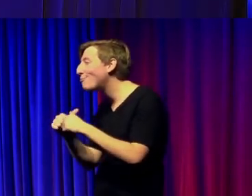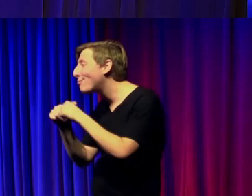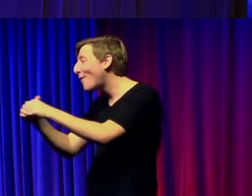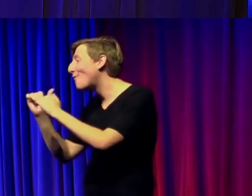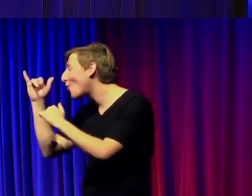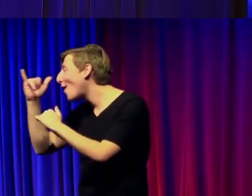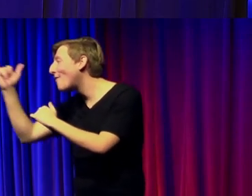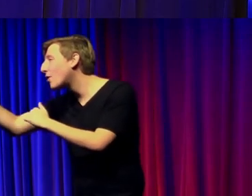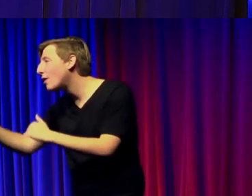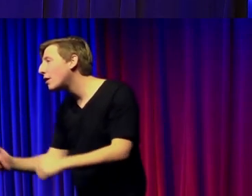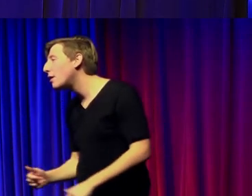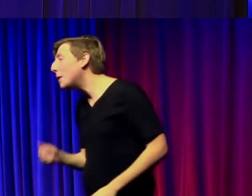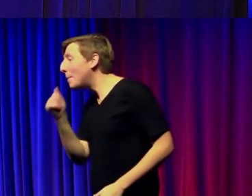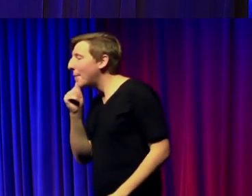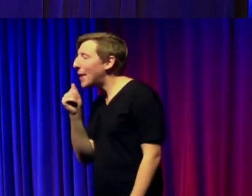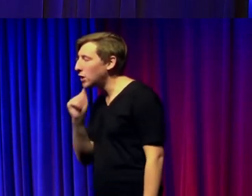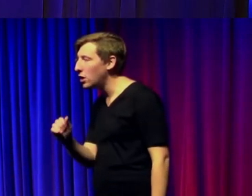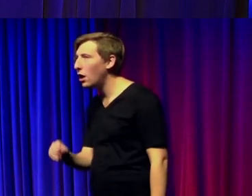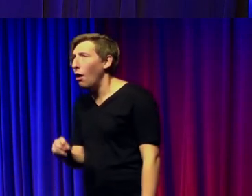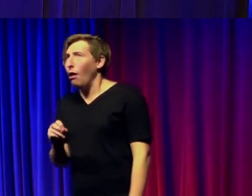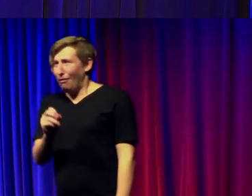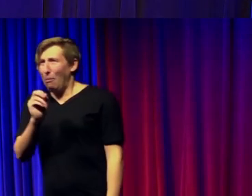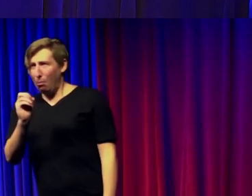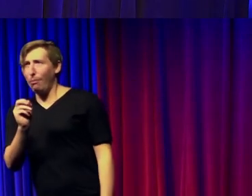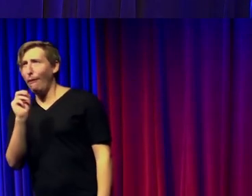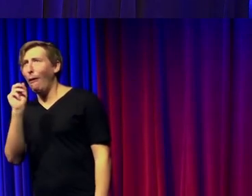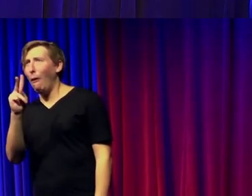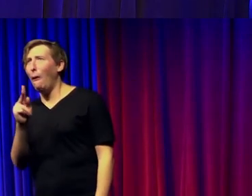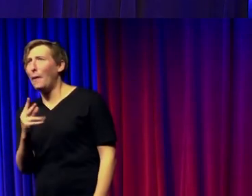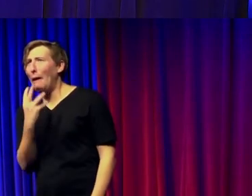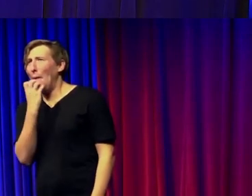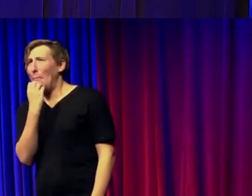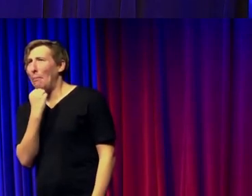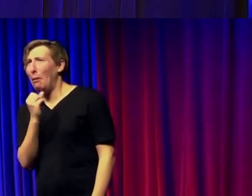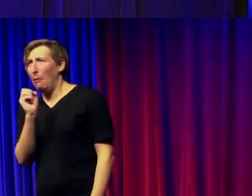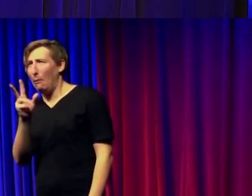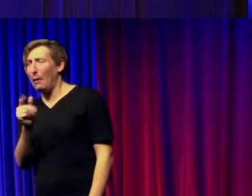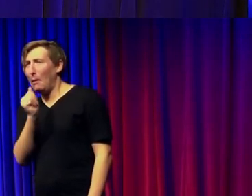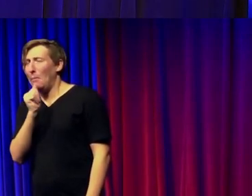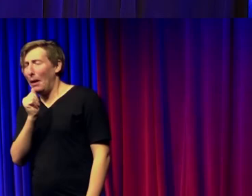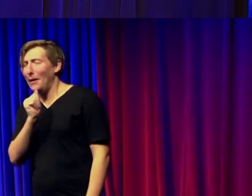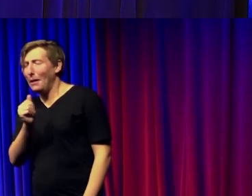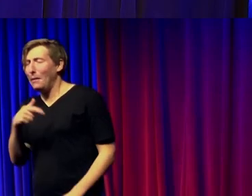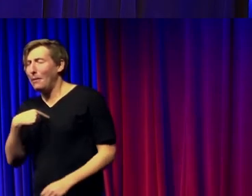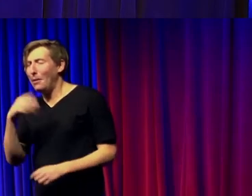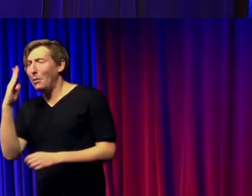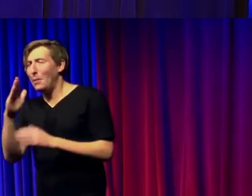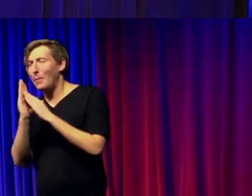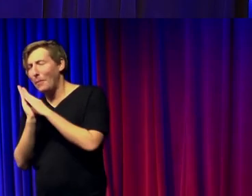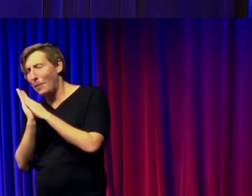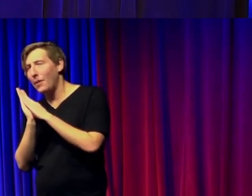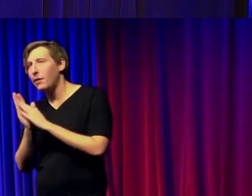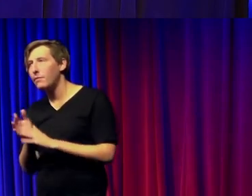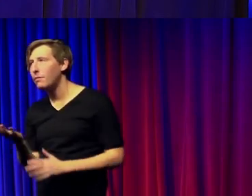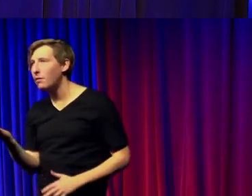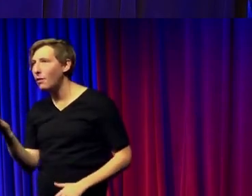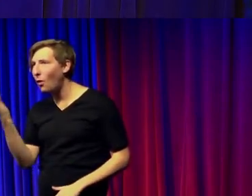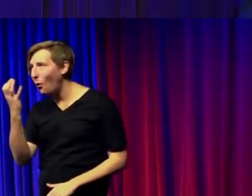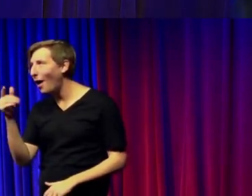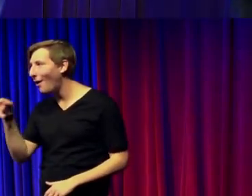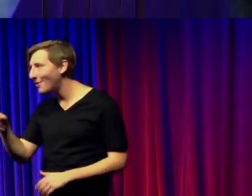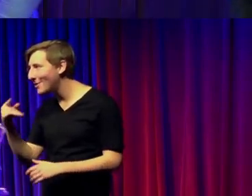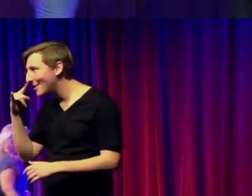just be patient. He was like, okay. And, like, sucked it up, went to bed, and, like, he is magic.